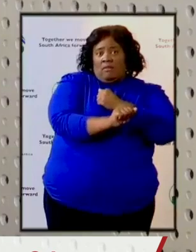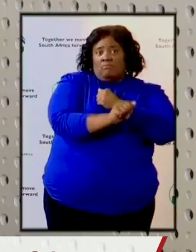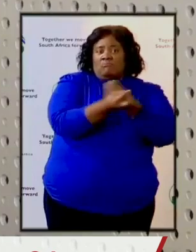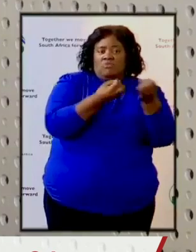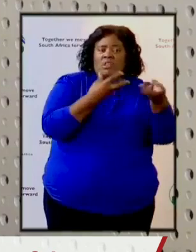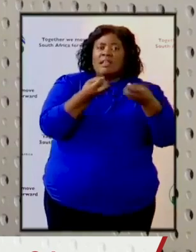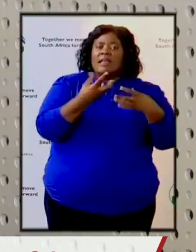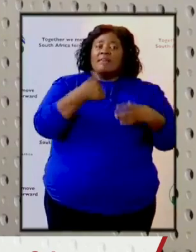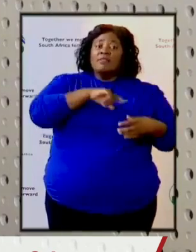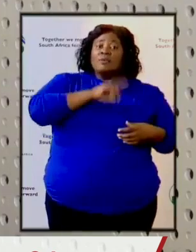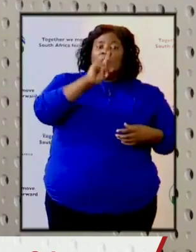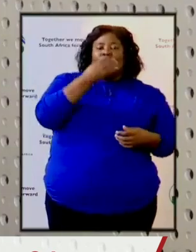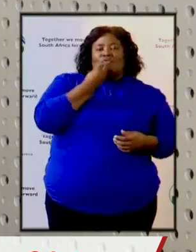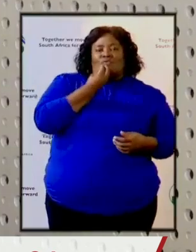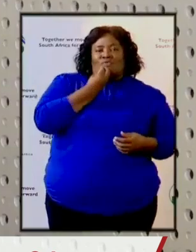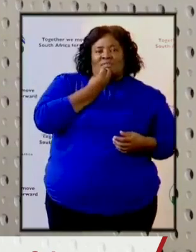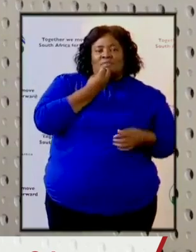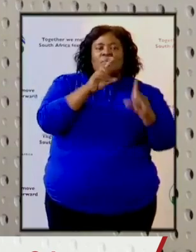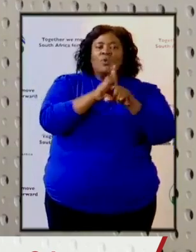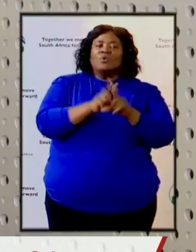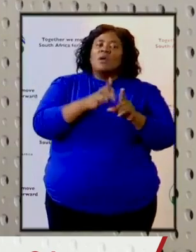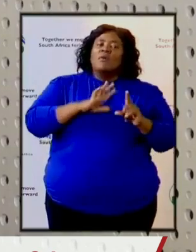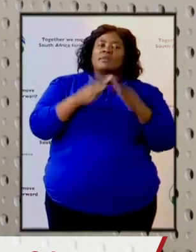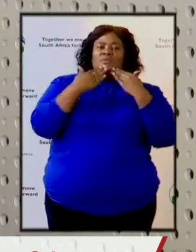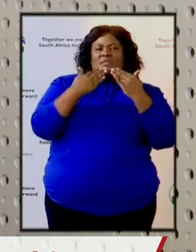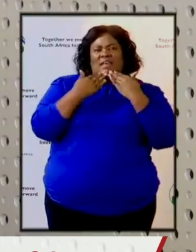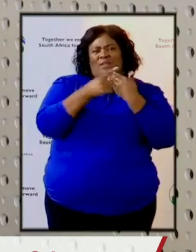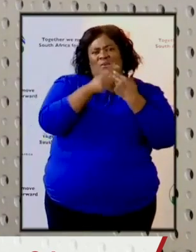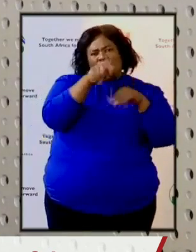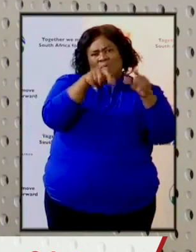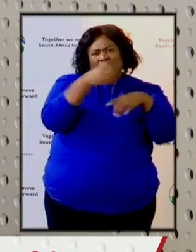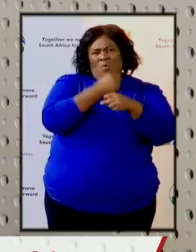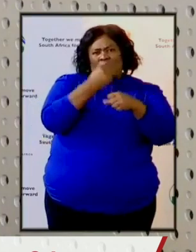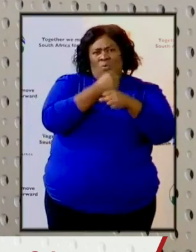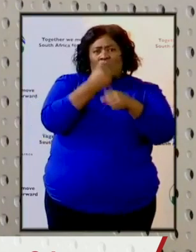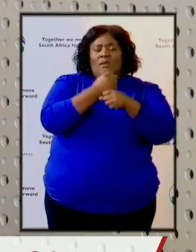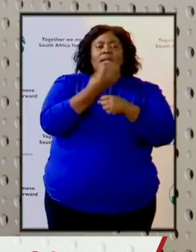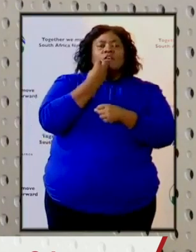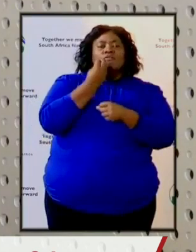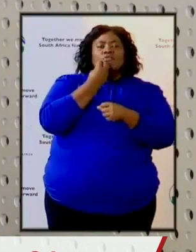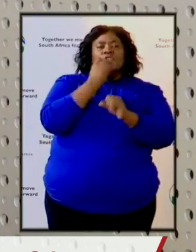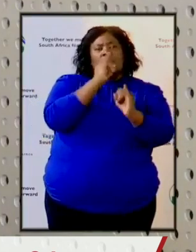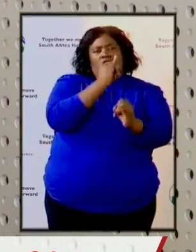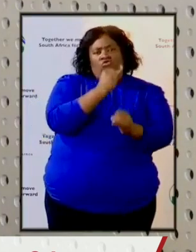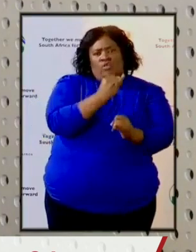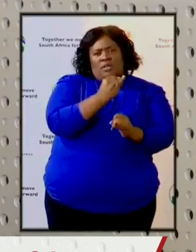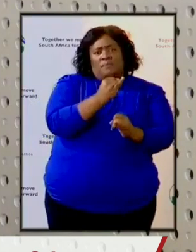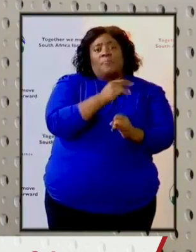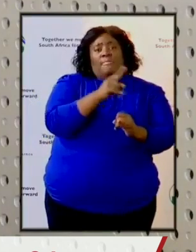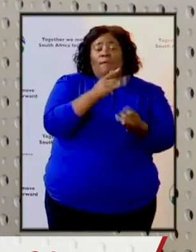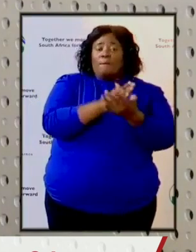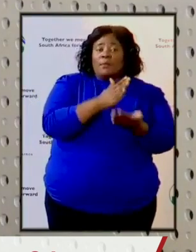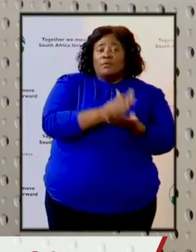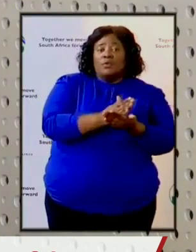during this time. I also want to thank those workers who are working in the food industry who are ensuring